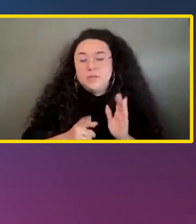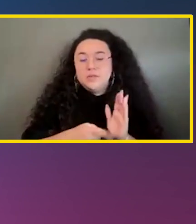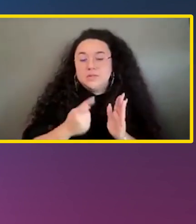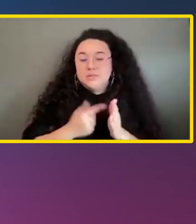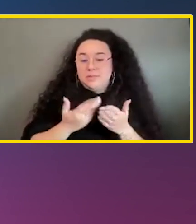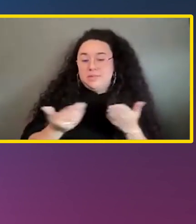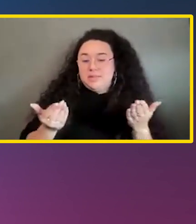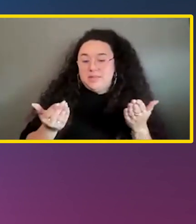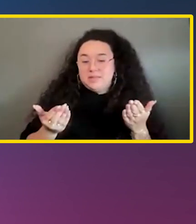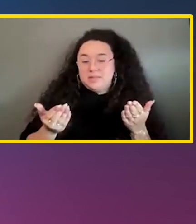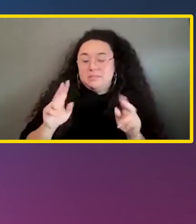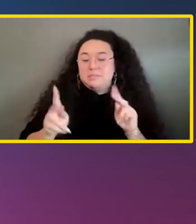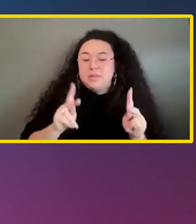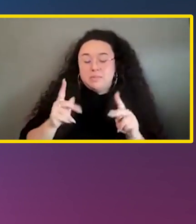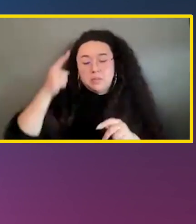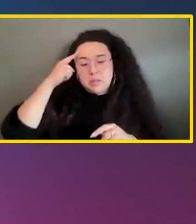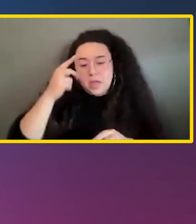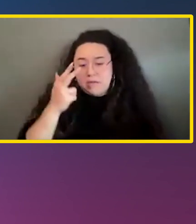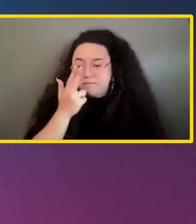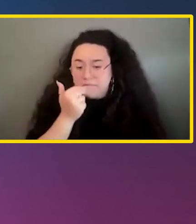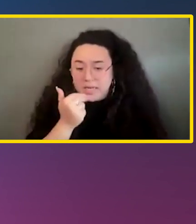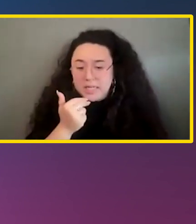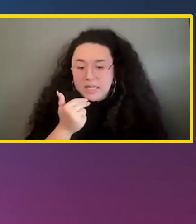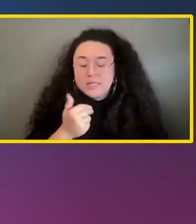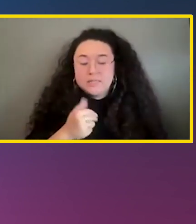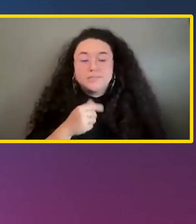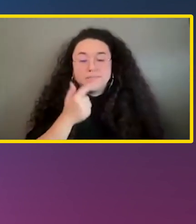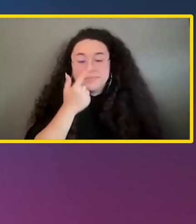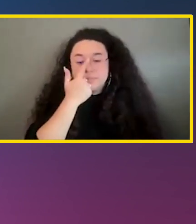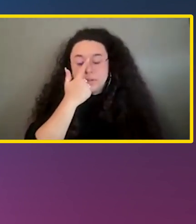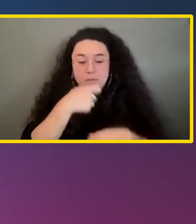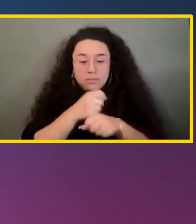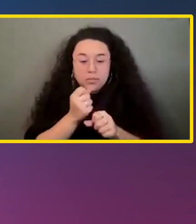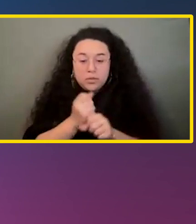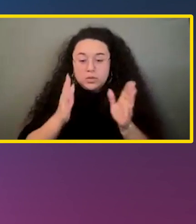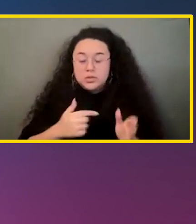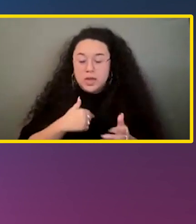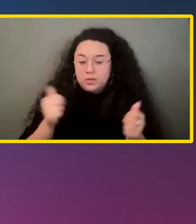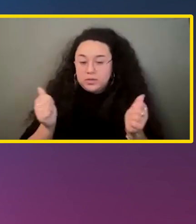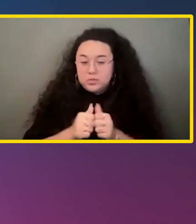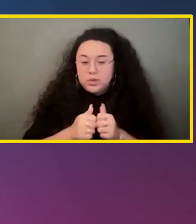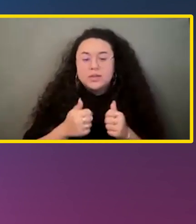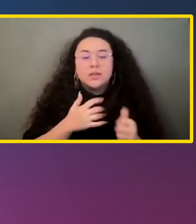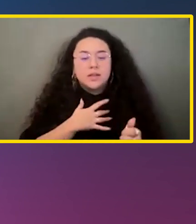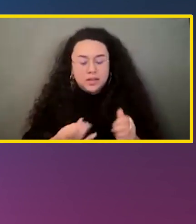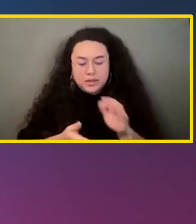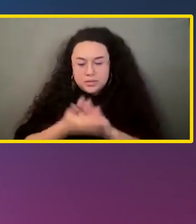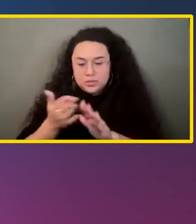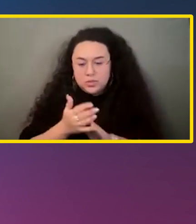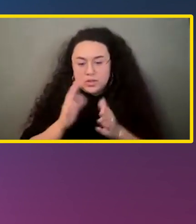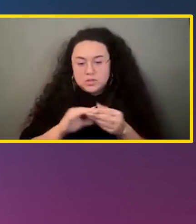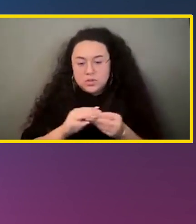that were people considered funny. And the producer I was with liked to run those stories a